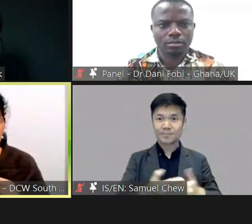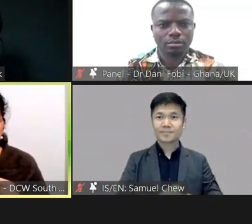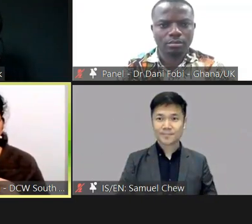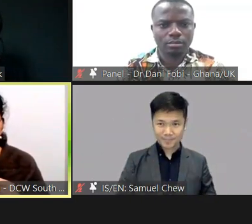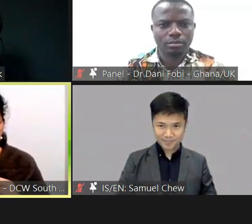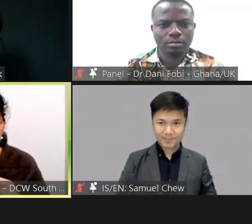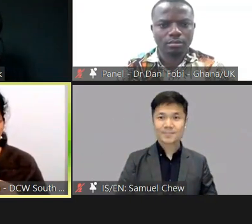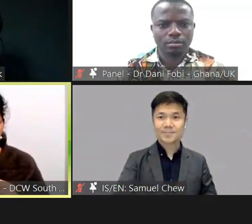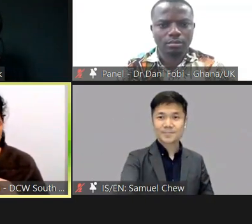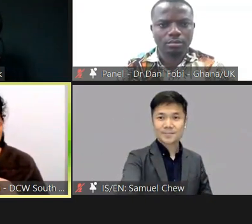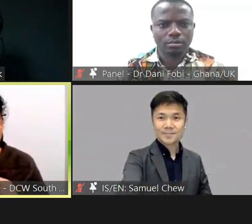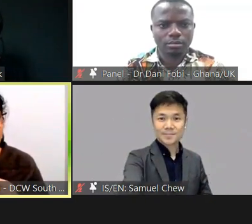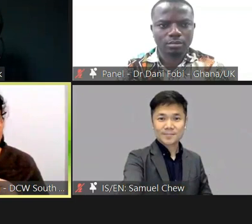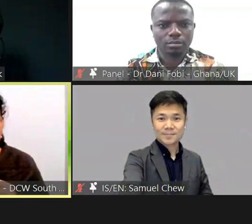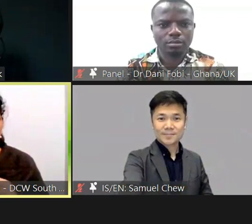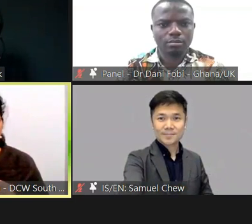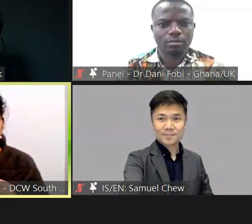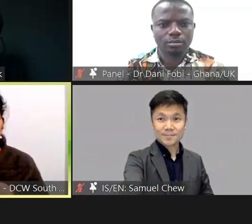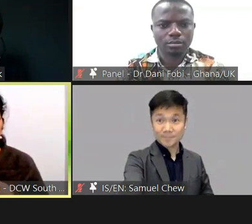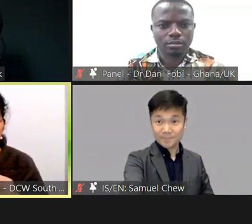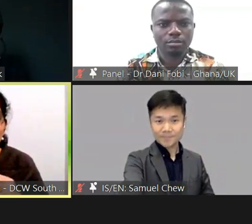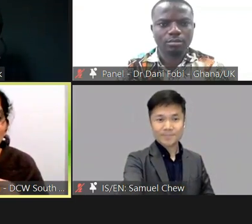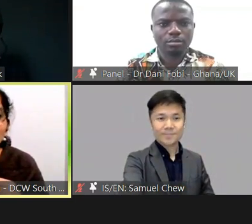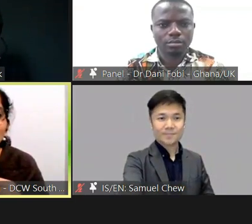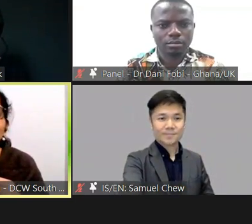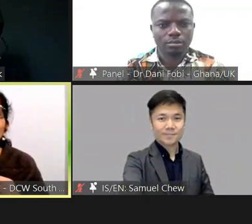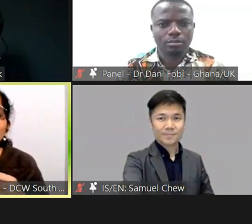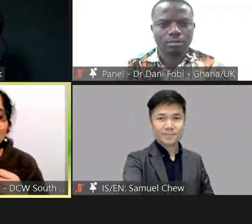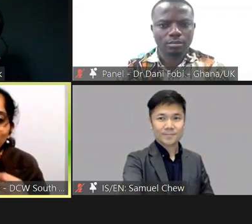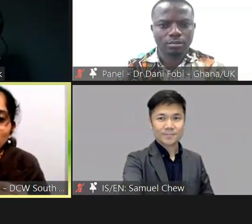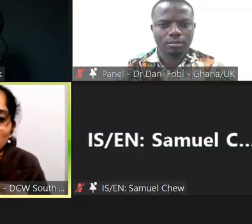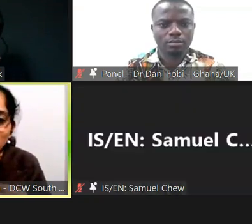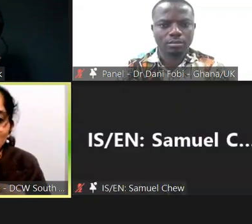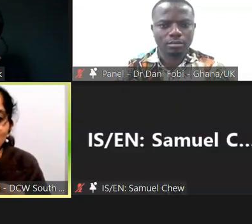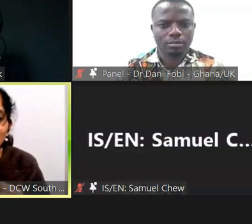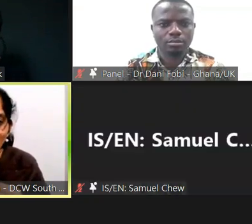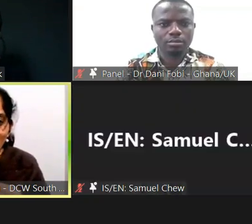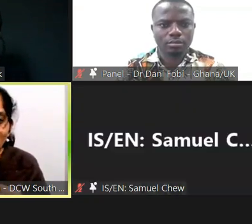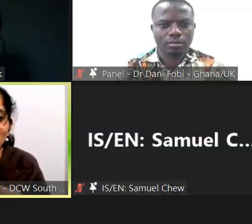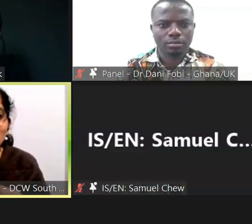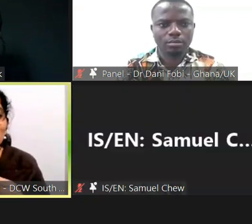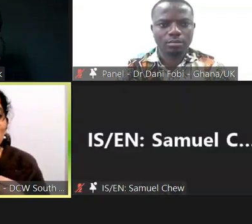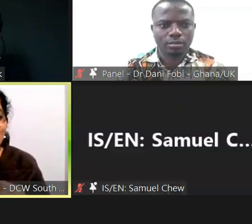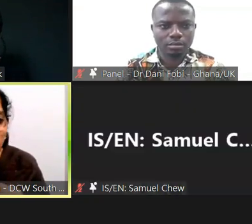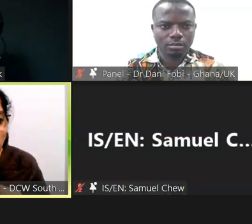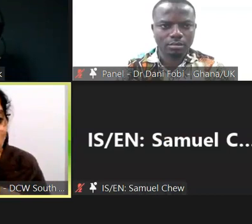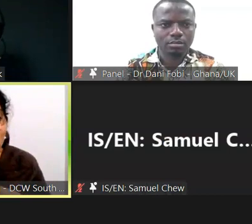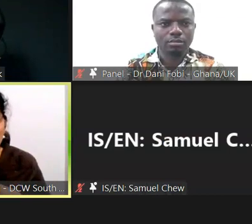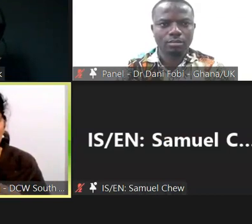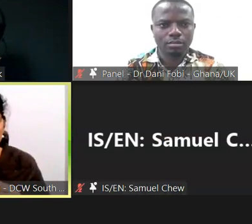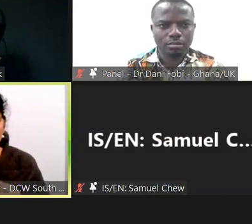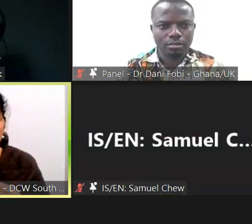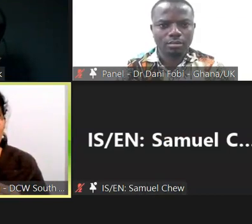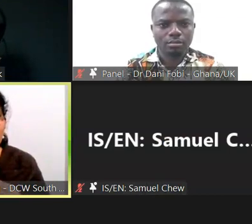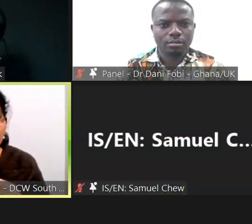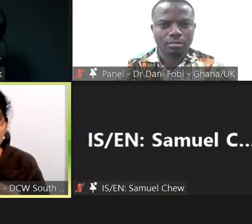sign language, reading is essential, where families use sign language as a medium for communication, to narrate the story